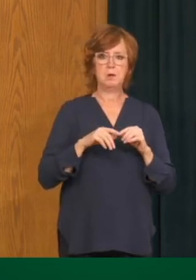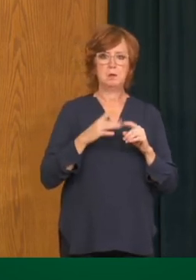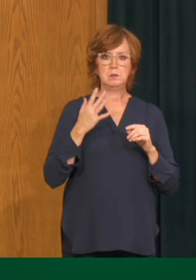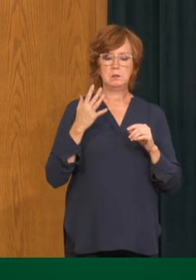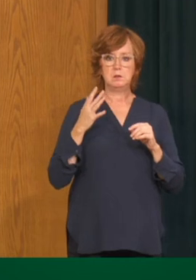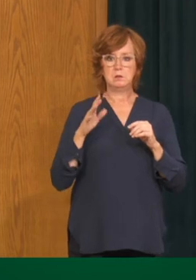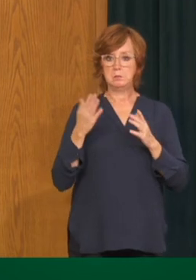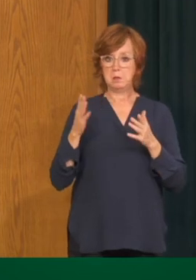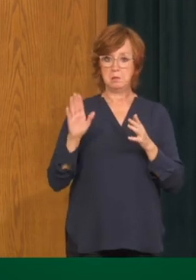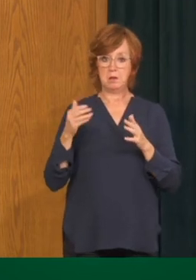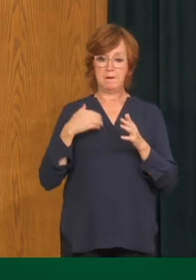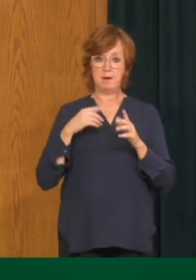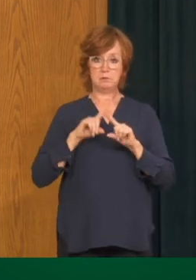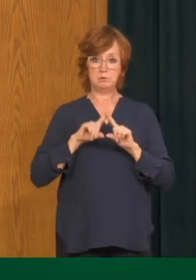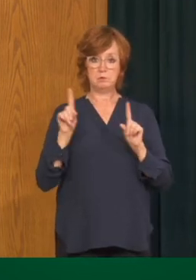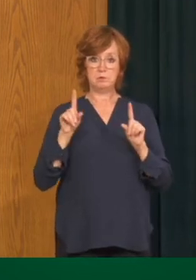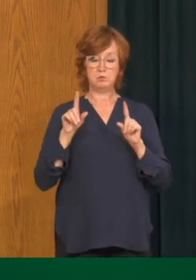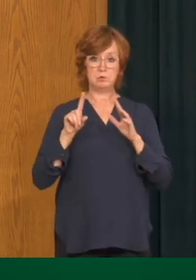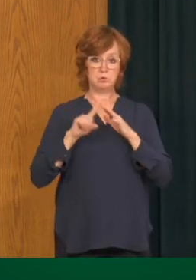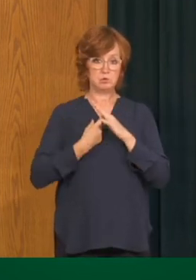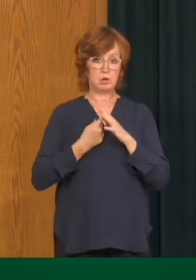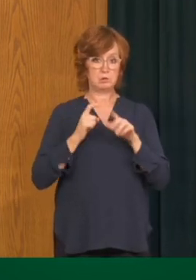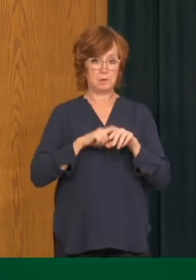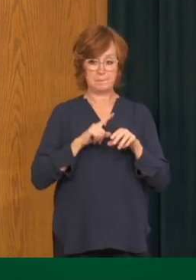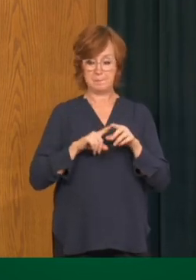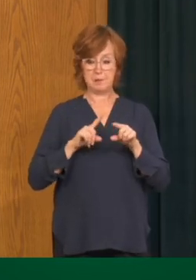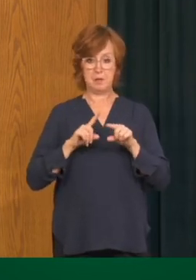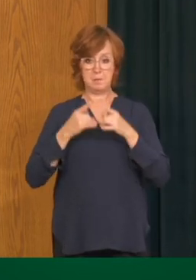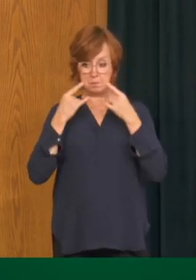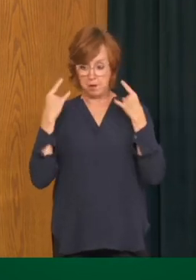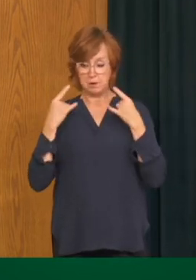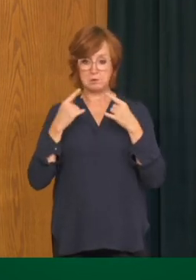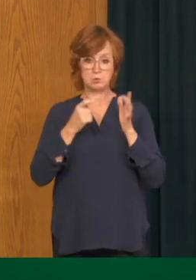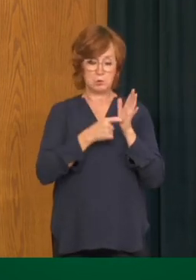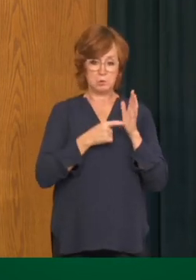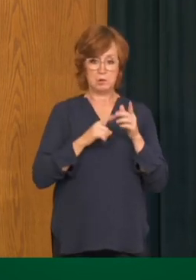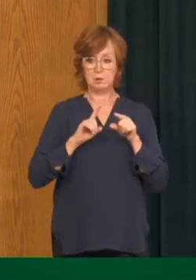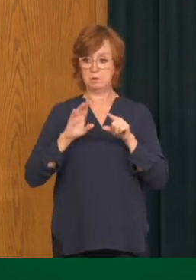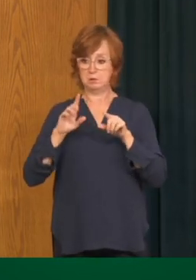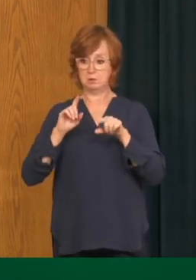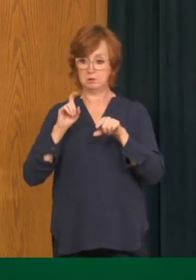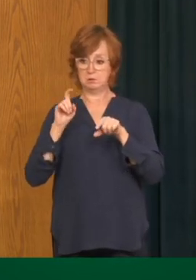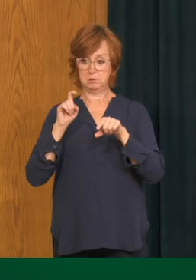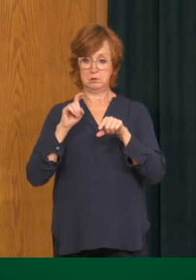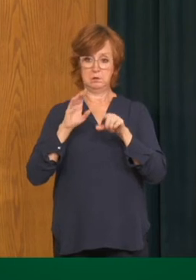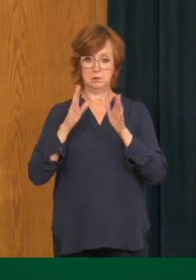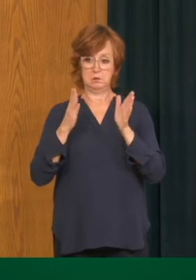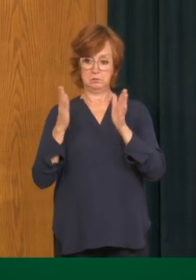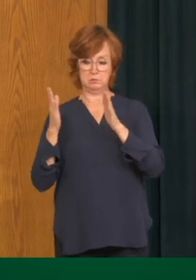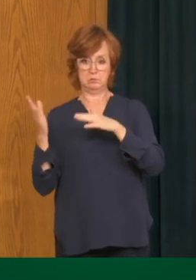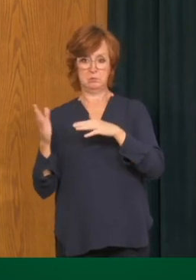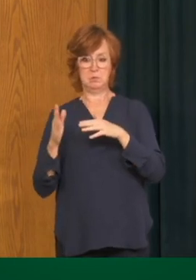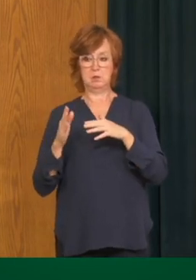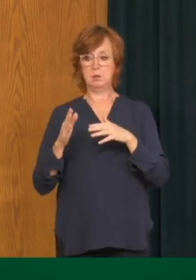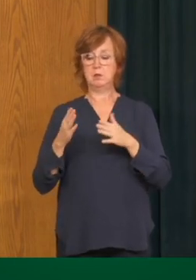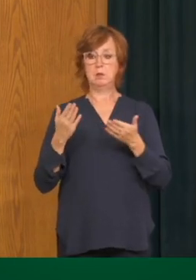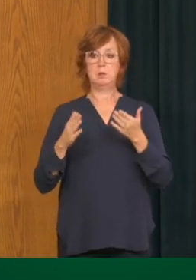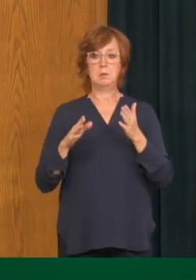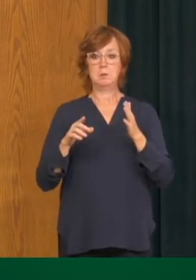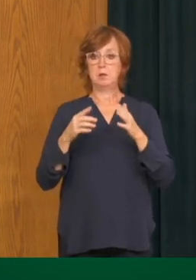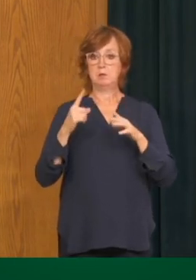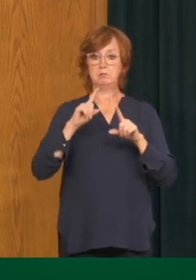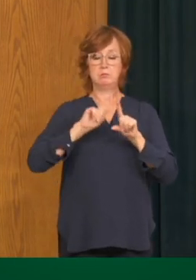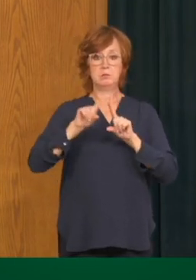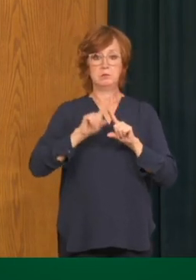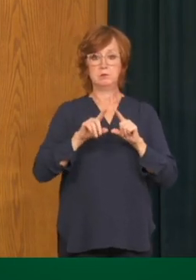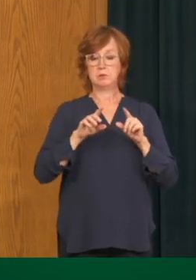use as appropriate. But some schools that are larger will have to think about starting maybe a grade at a time on some days,